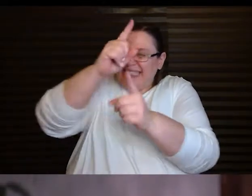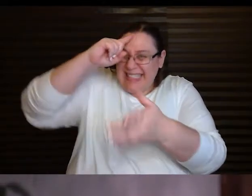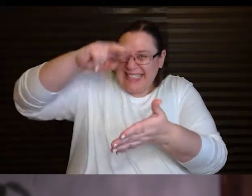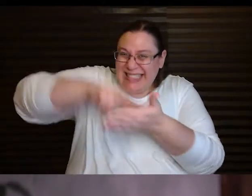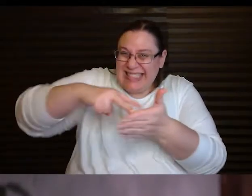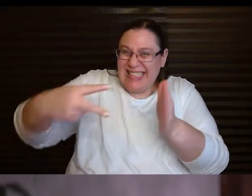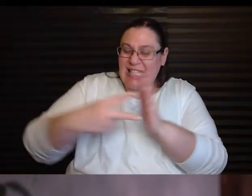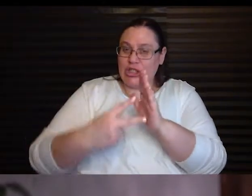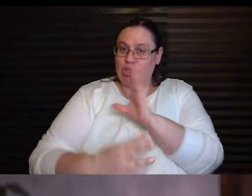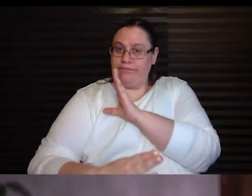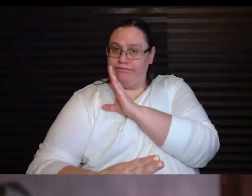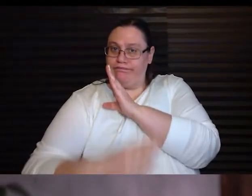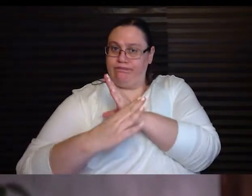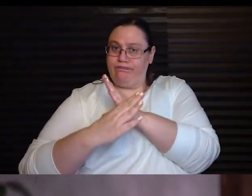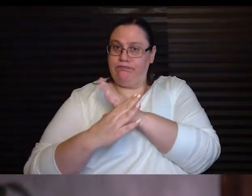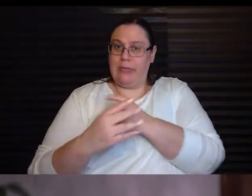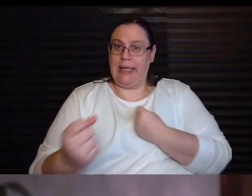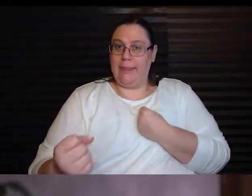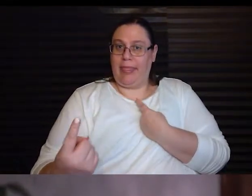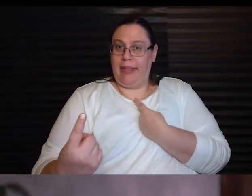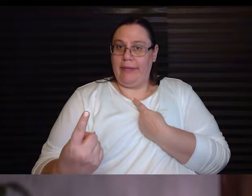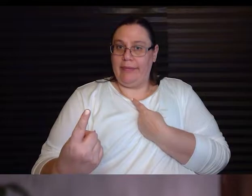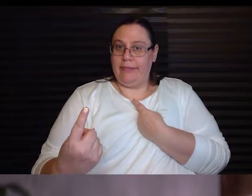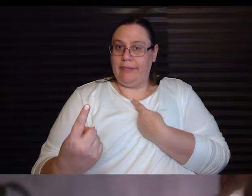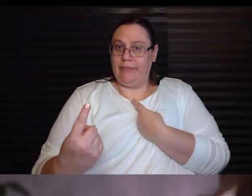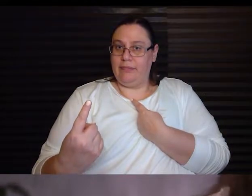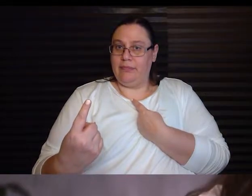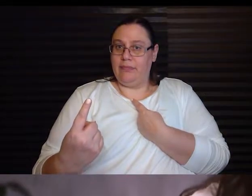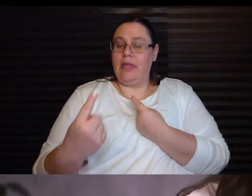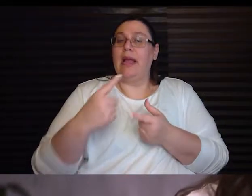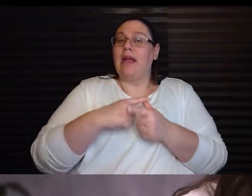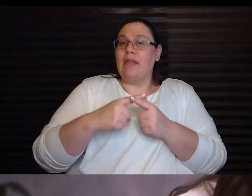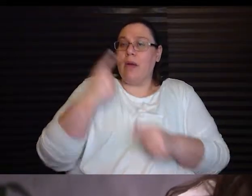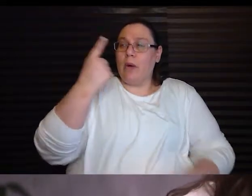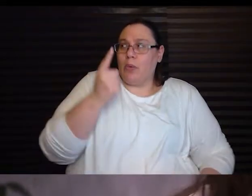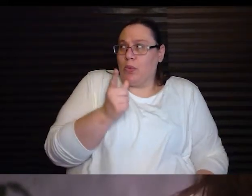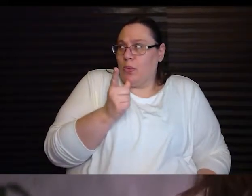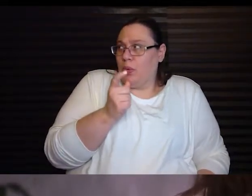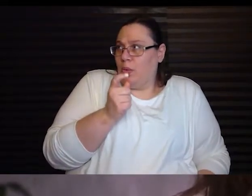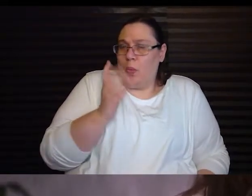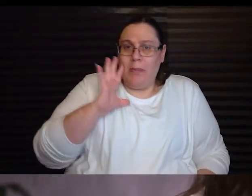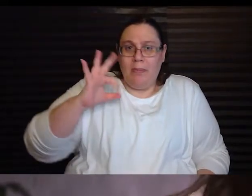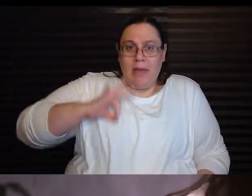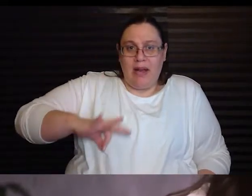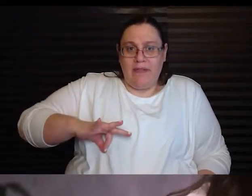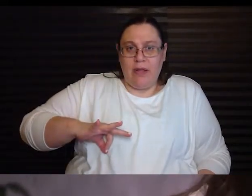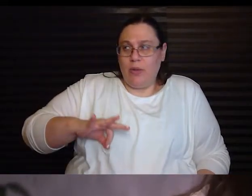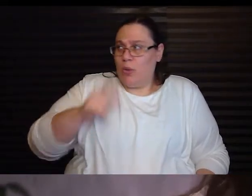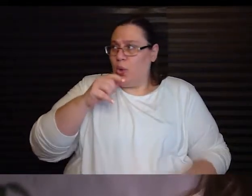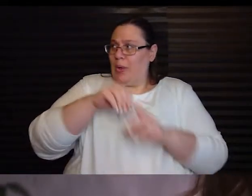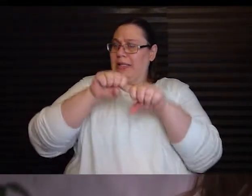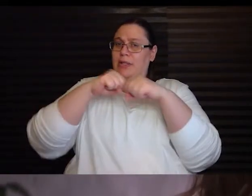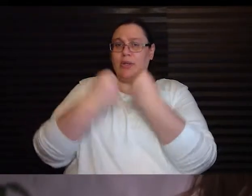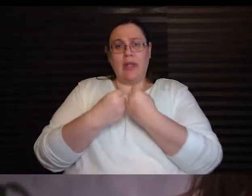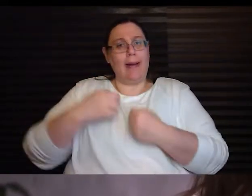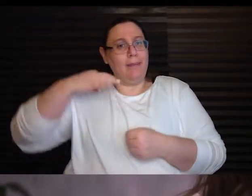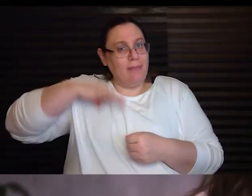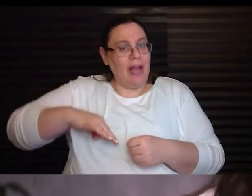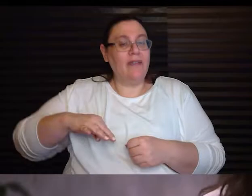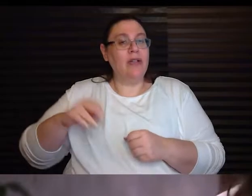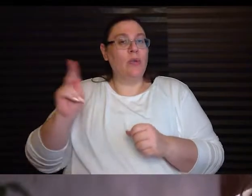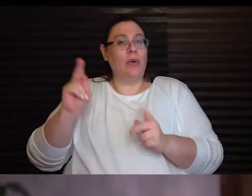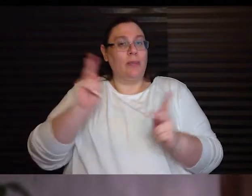attempt to block empathy. And then we must ask, who benefits in a society in which